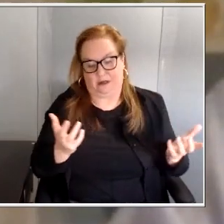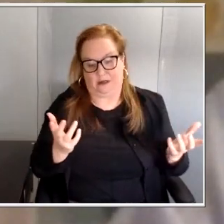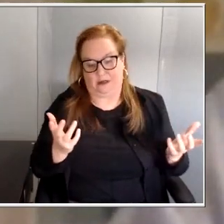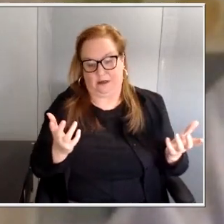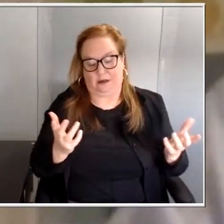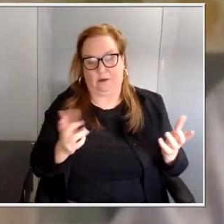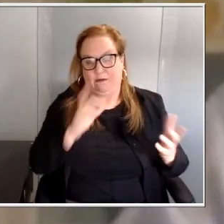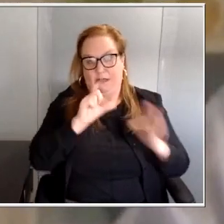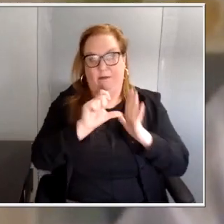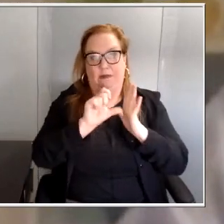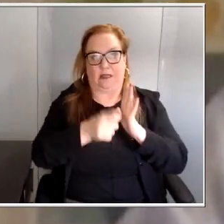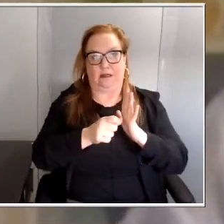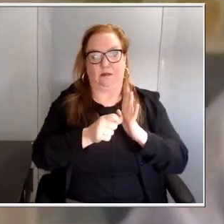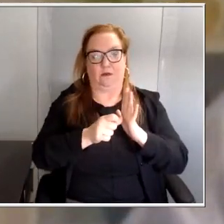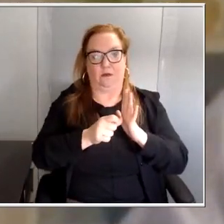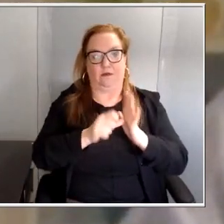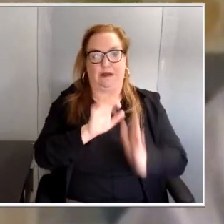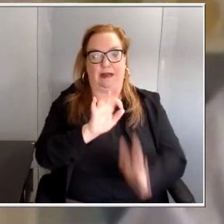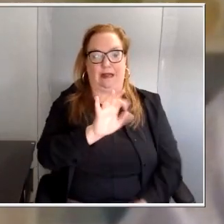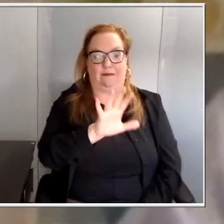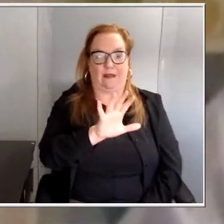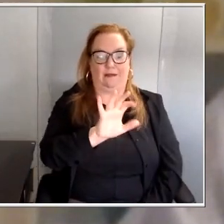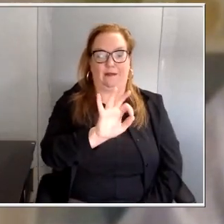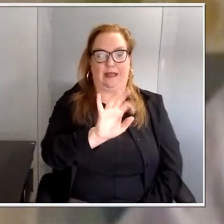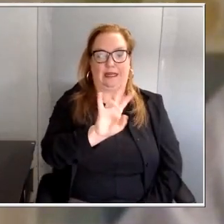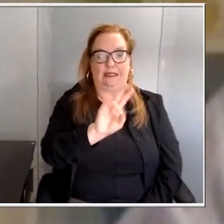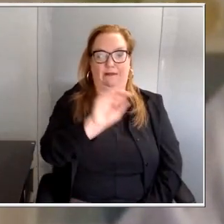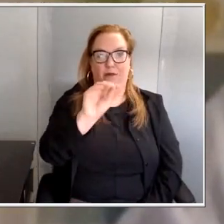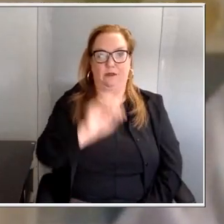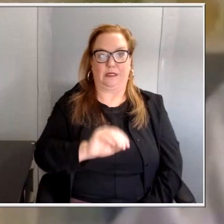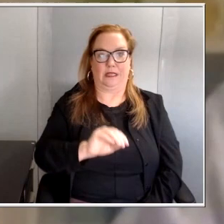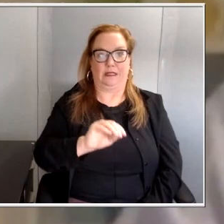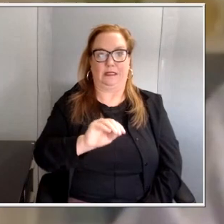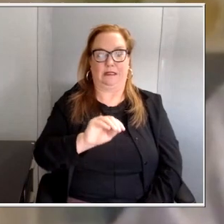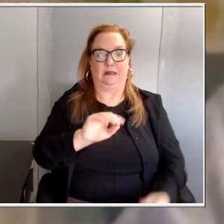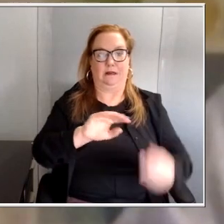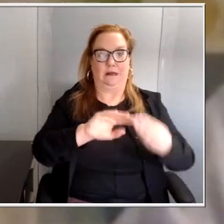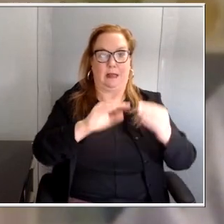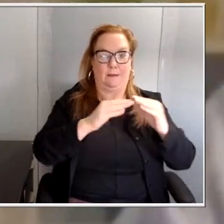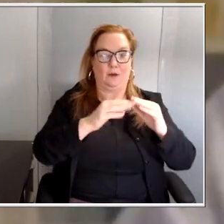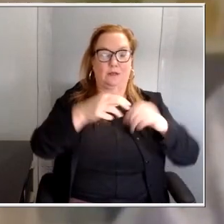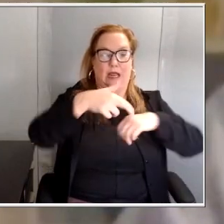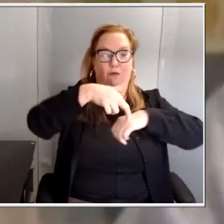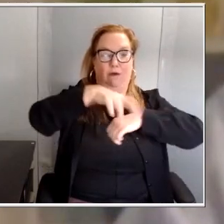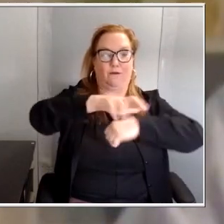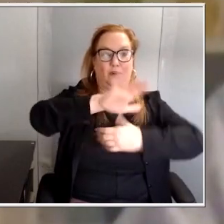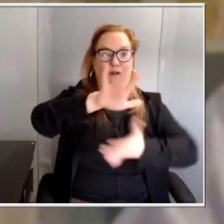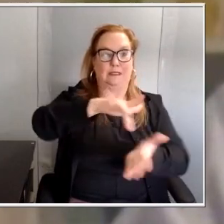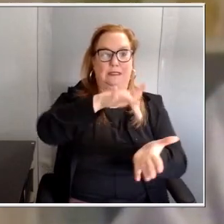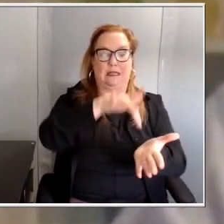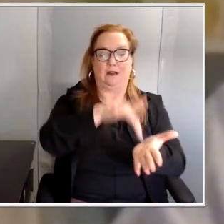the fact that when we're running 95, 97% census at referral centers, we don't